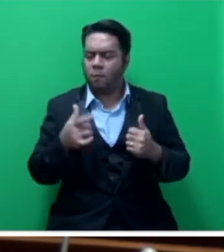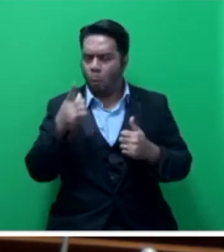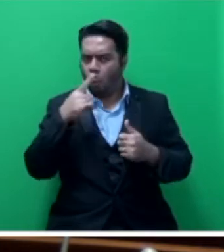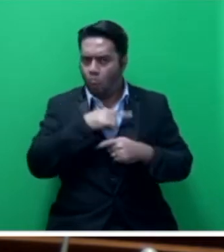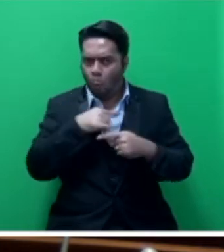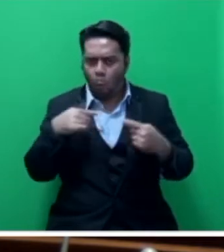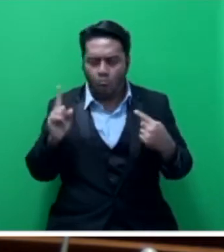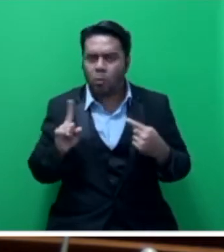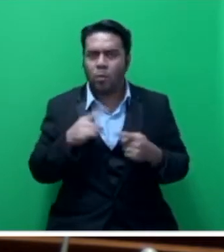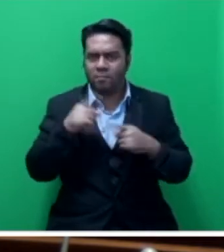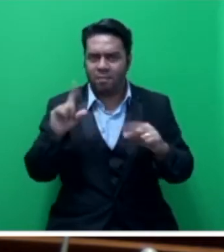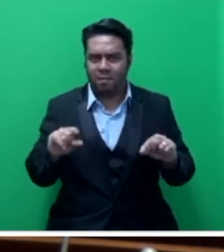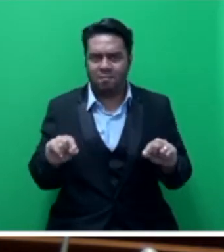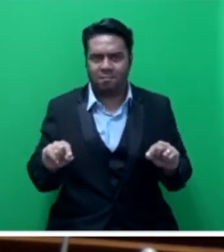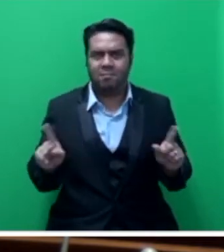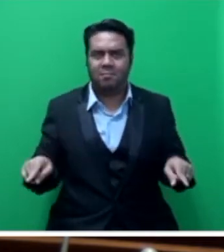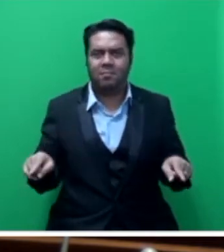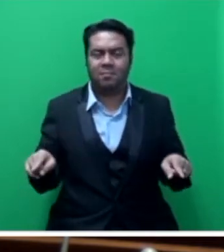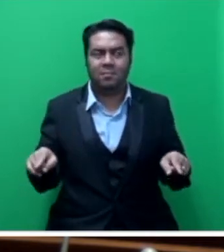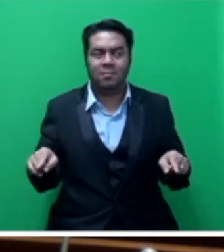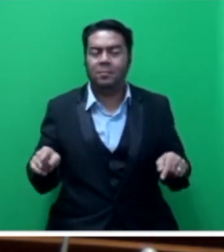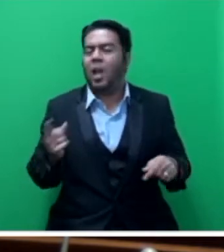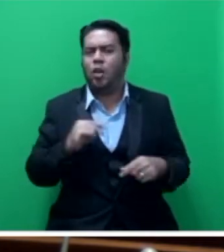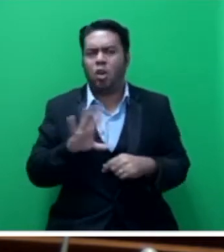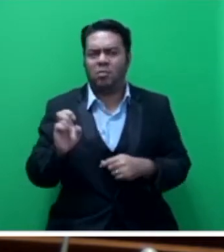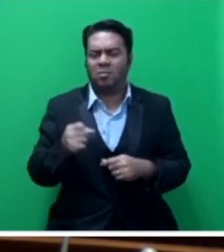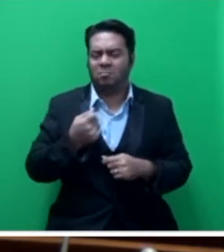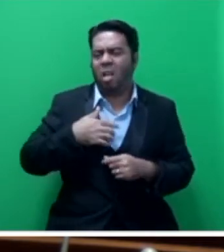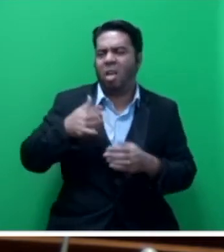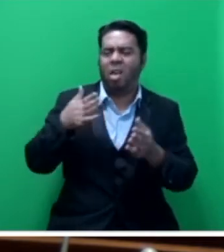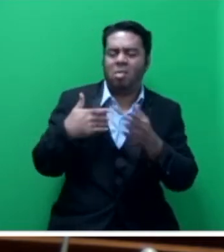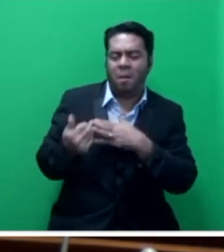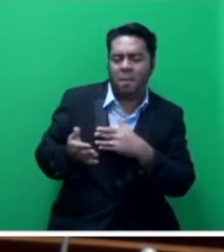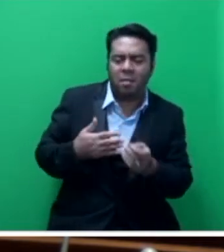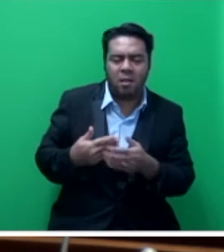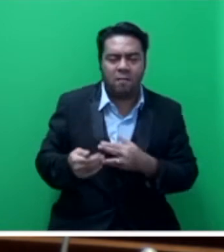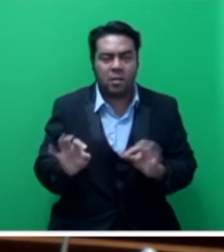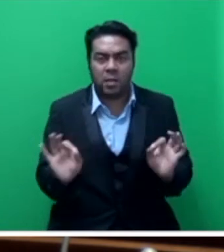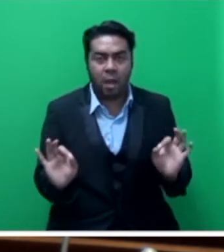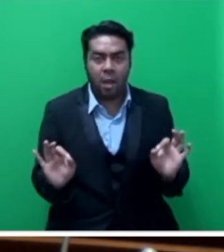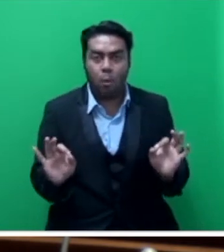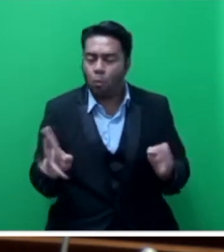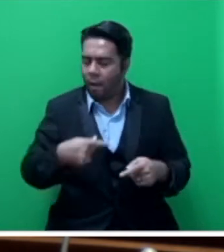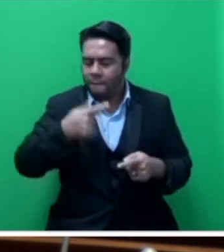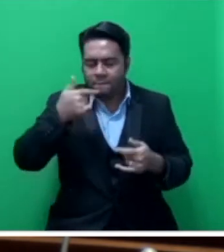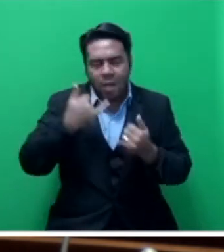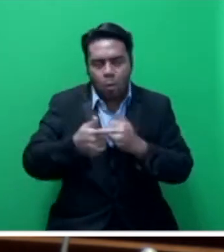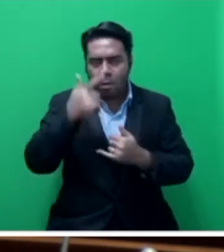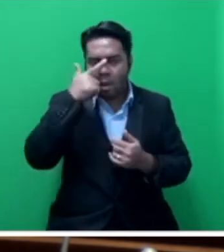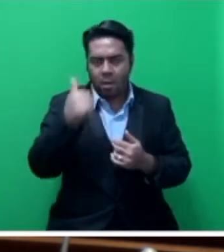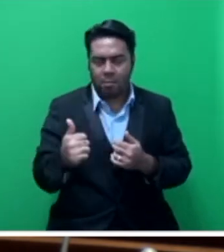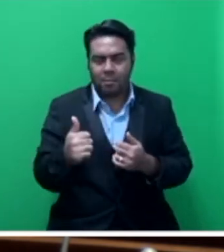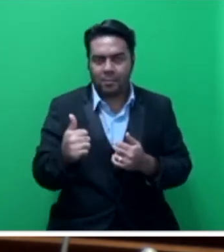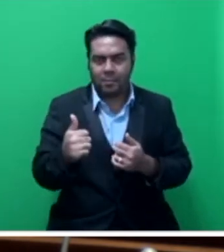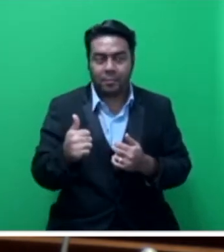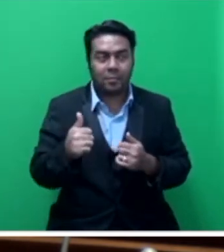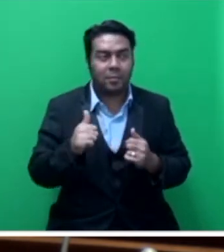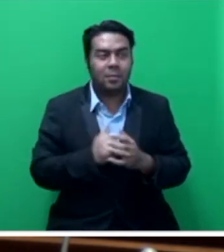accomplished, and not just take it for granted. We are extremely lucky, and we are extremely